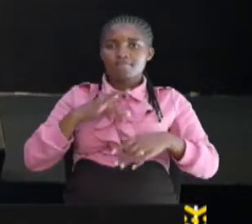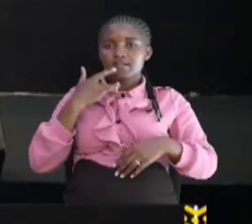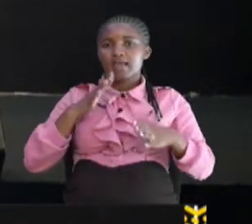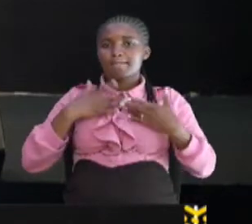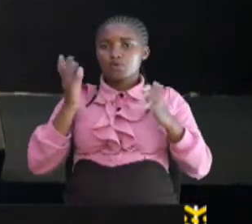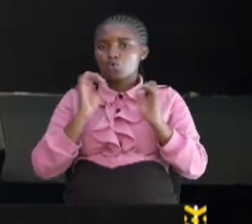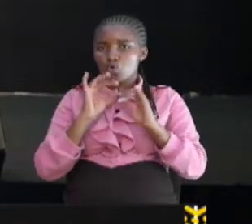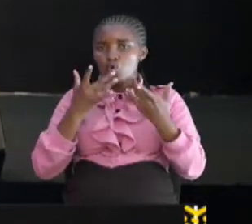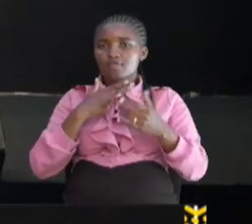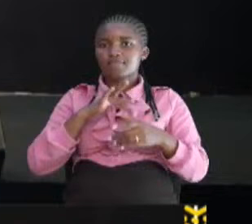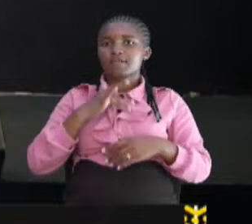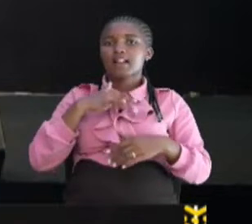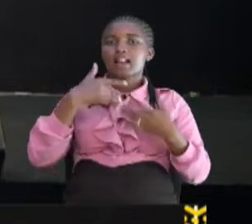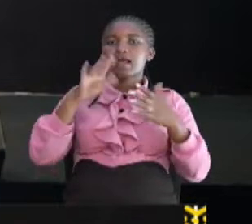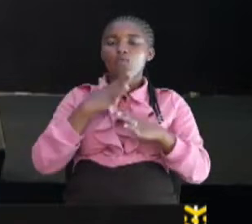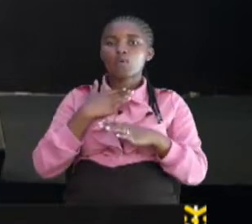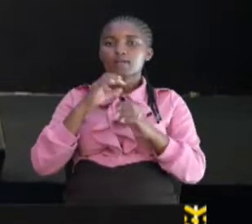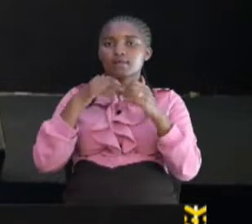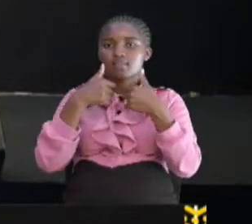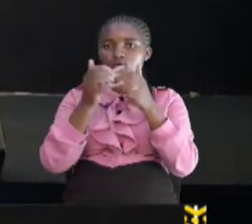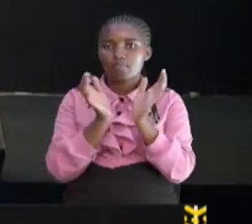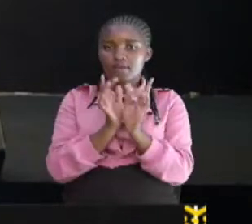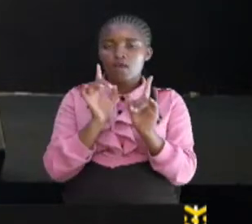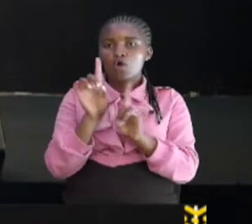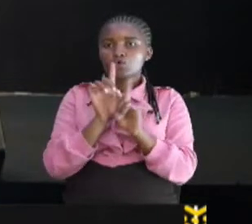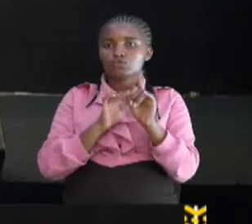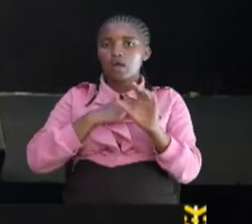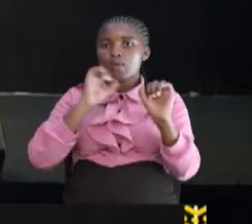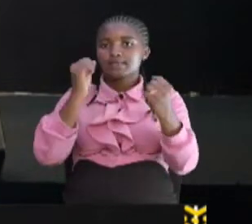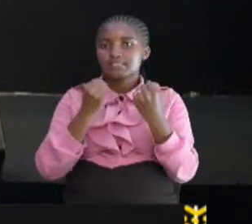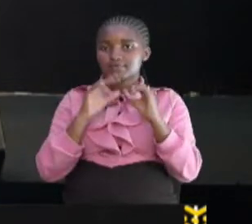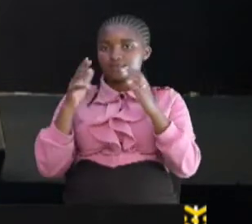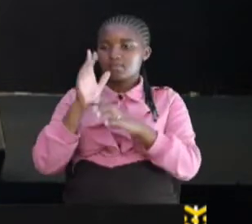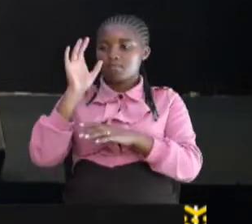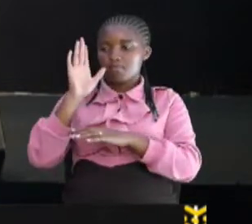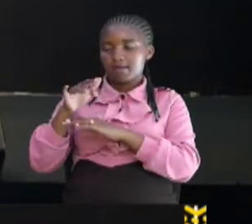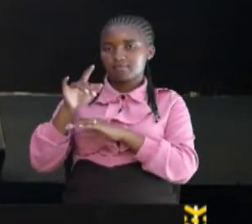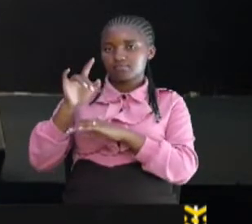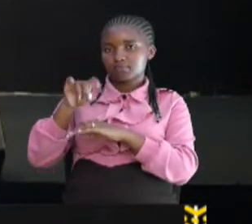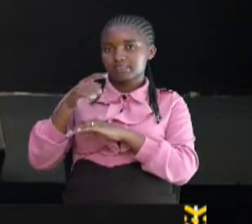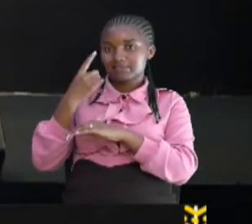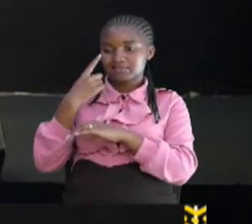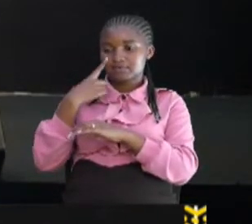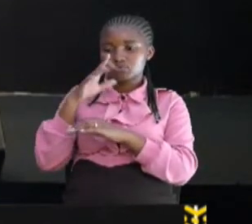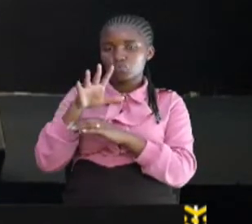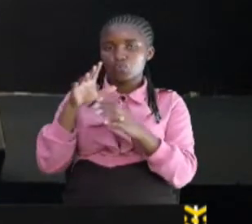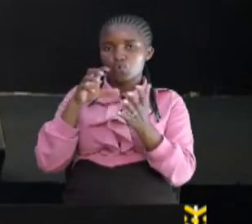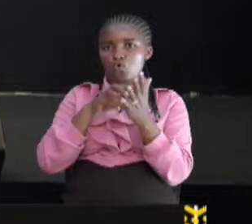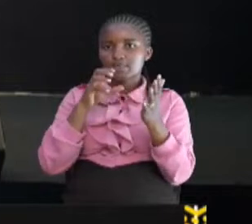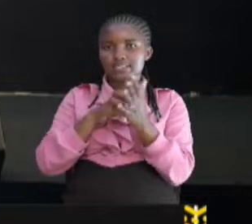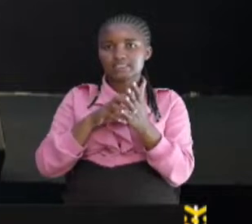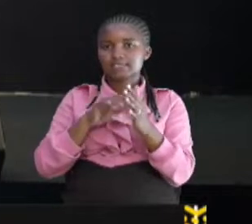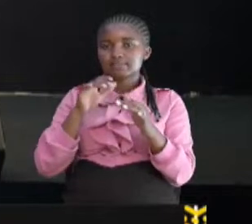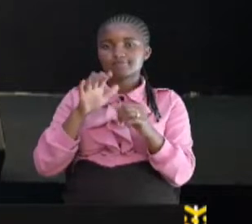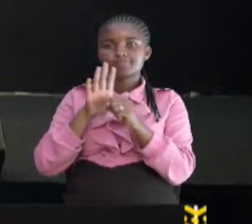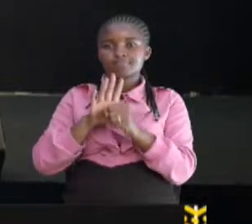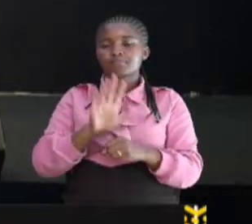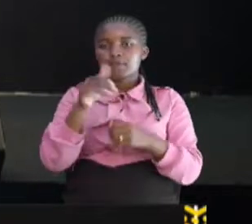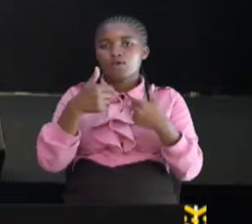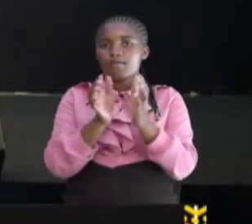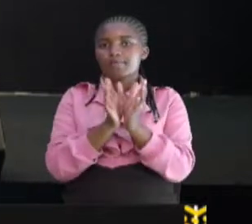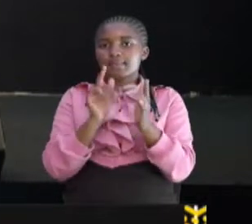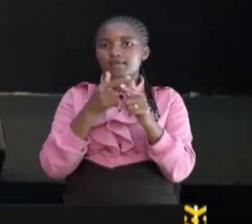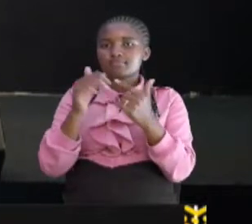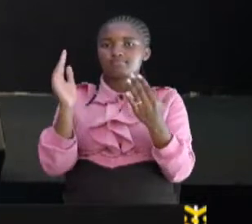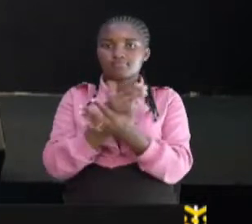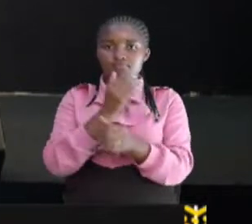in the community. And definitely, our safety team would definitely look at your content as something that is oppressive to the community and take it down. All right? So